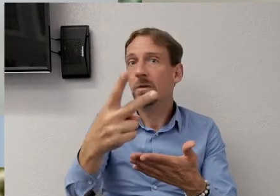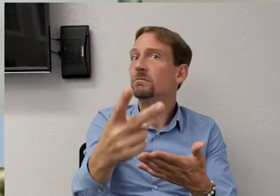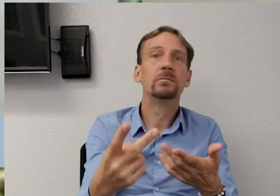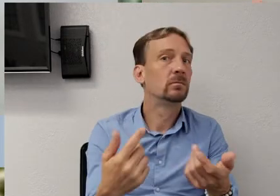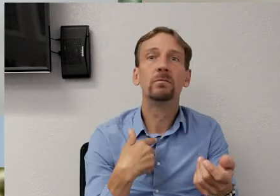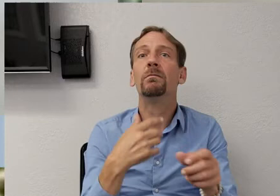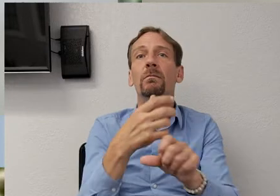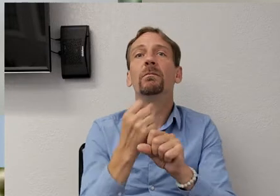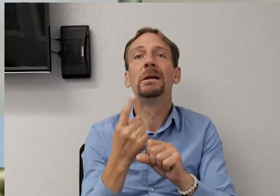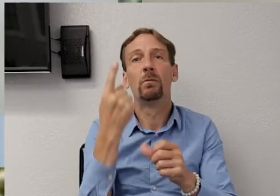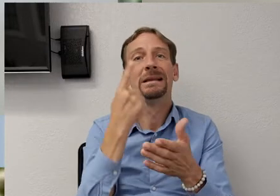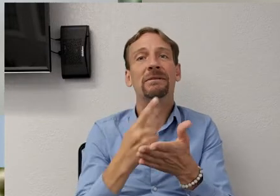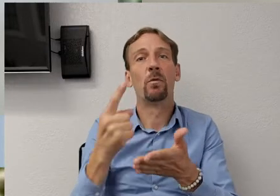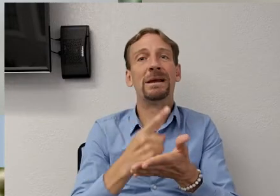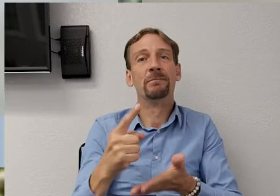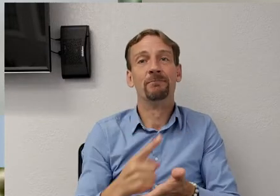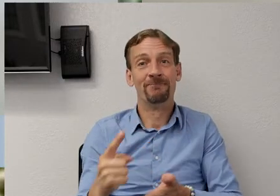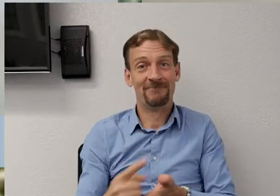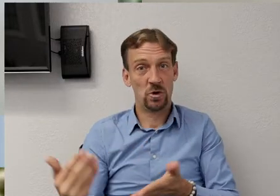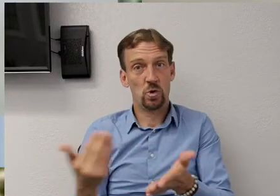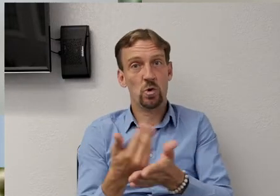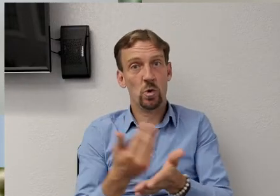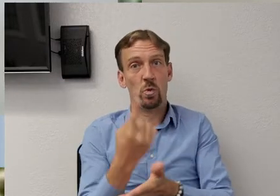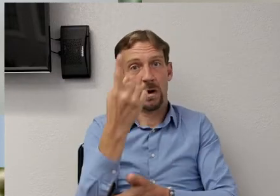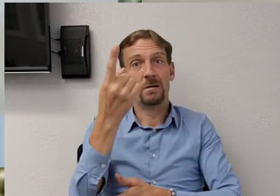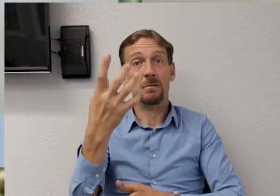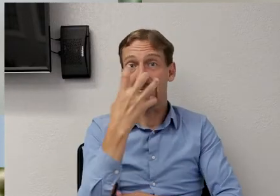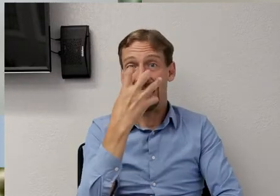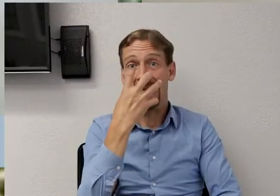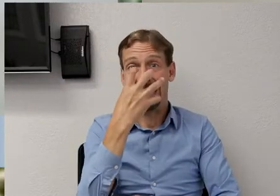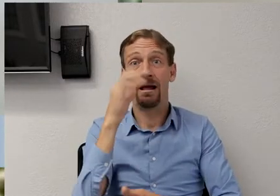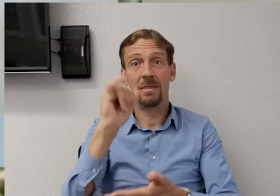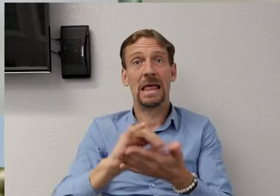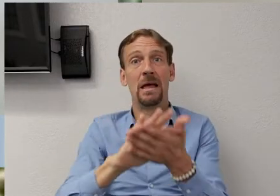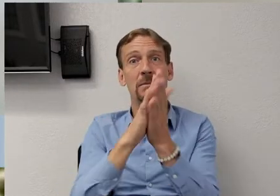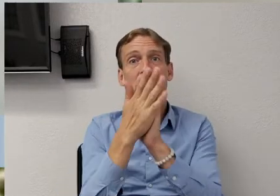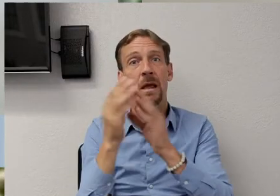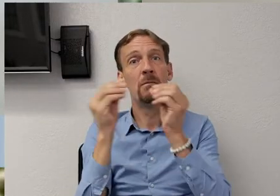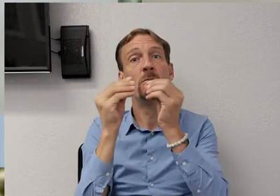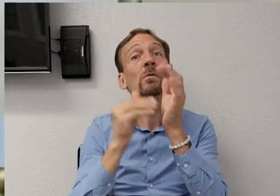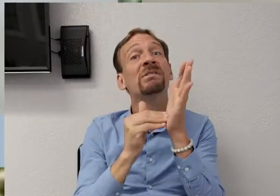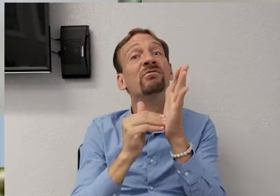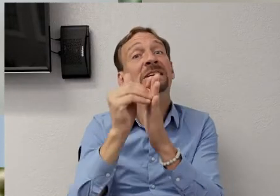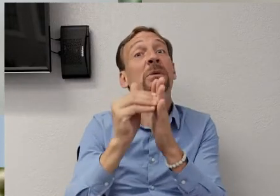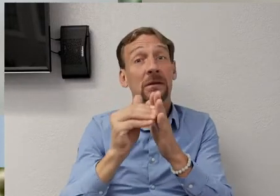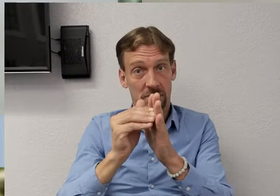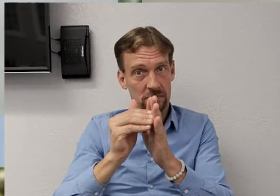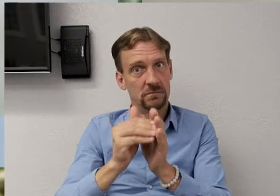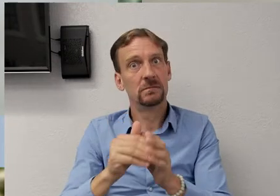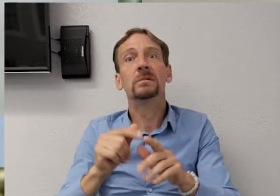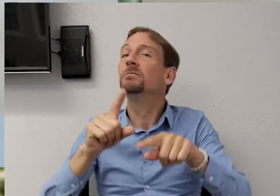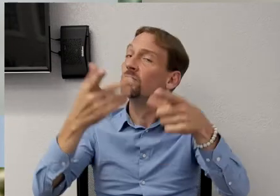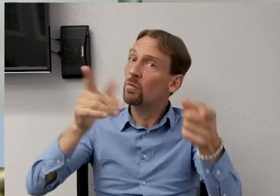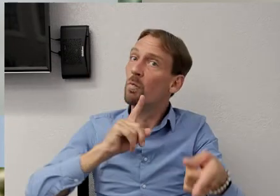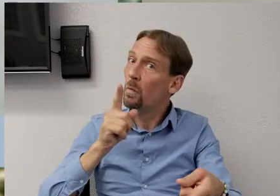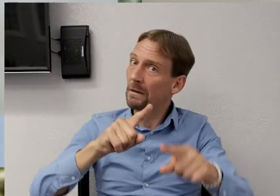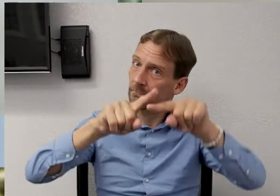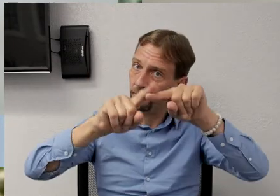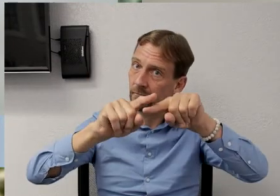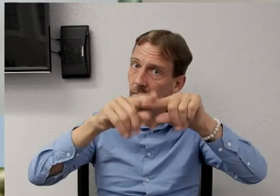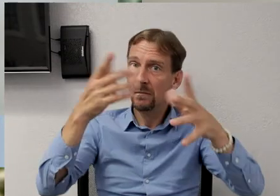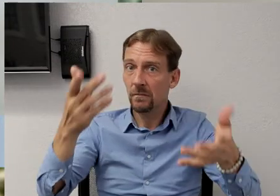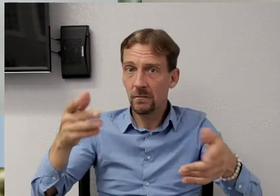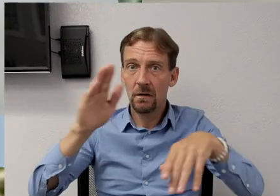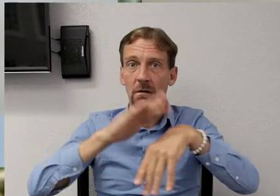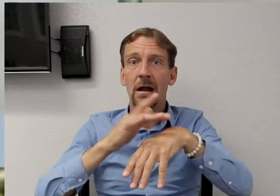get one every week. We'll get a new one. That could become even more frequent too. So again, it all depends on